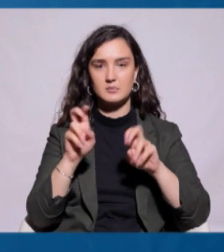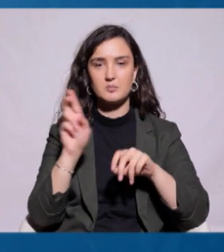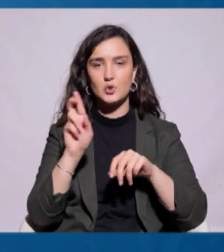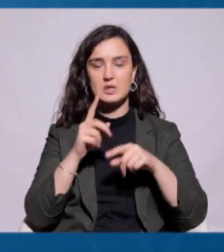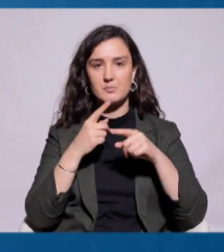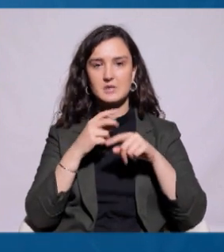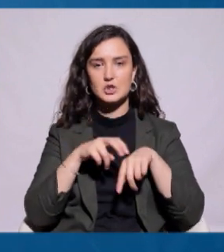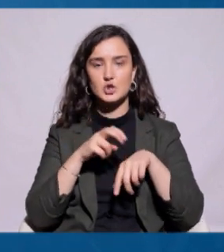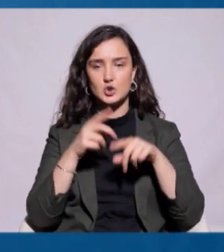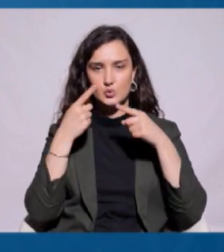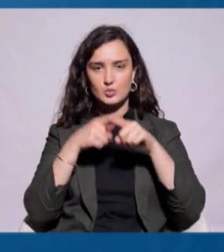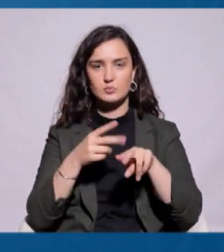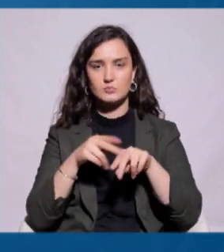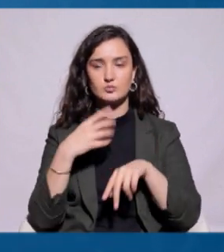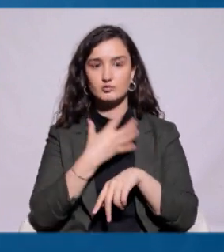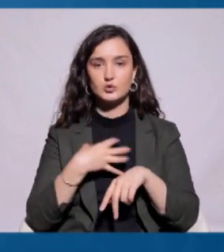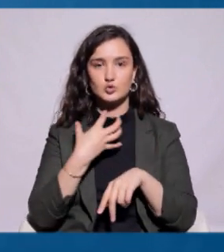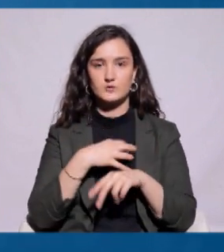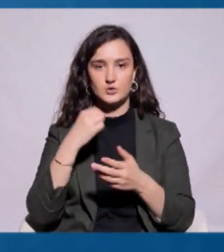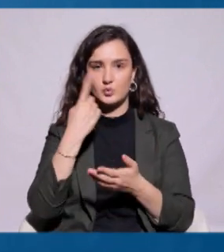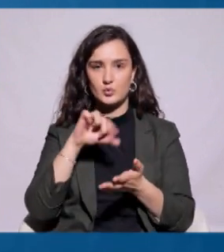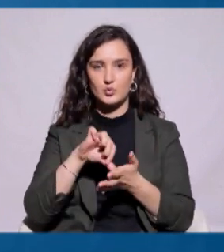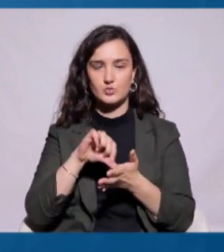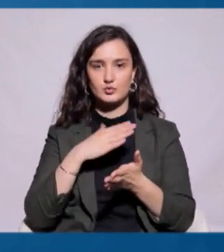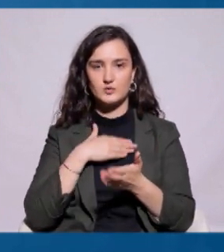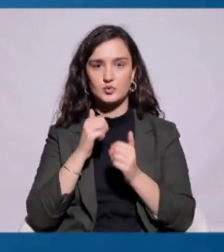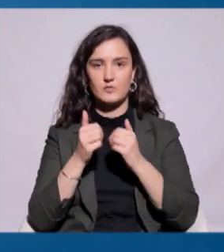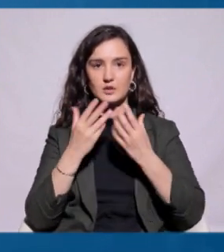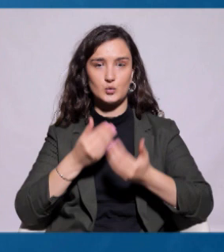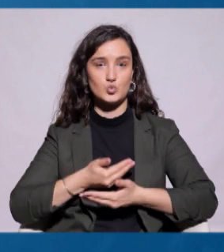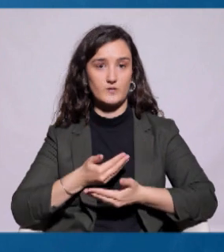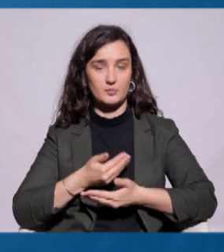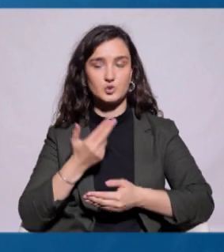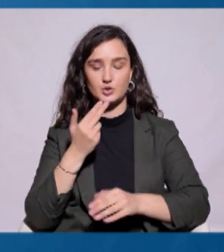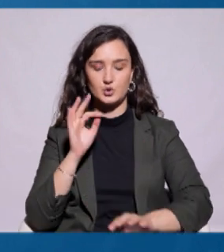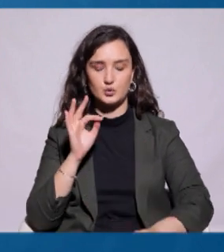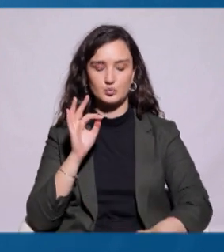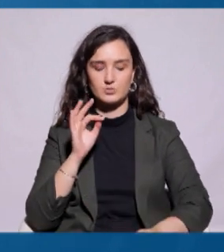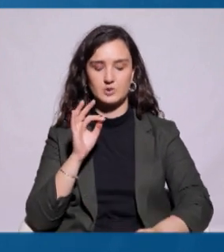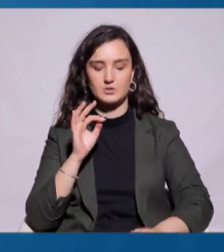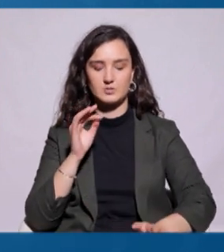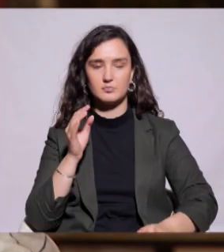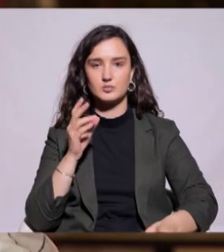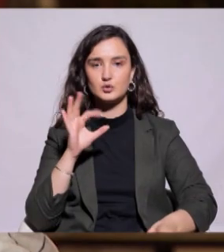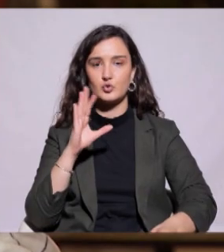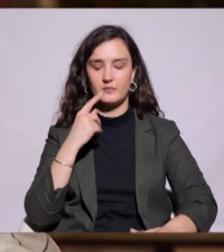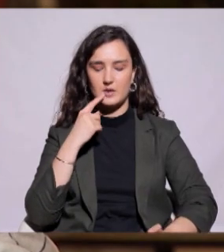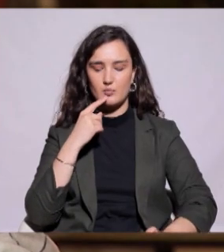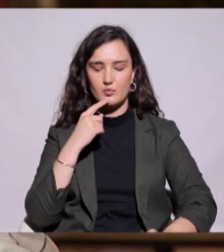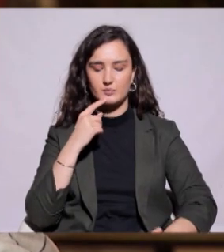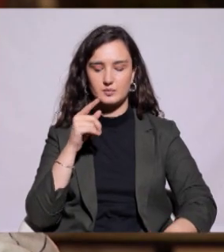very important word because it plays a very important role in our everyday life. Exactly, Miss Sophie. Like Miss Sophie